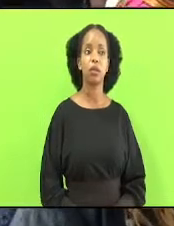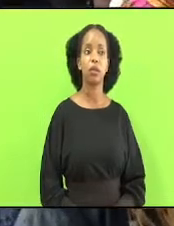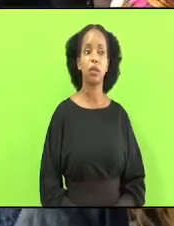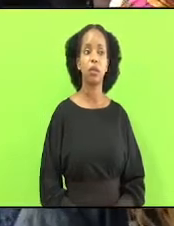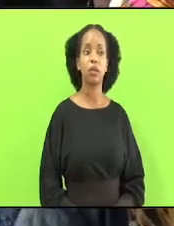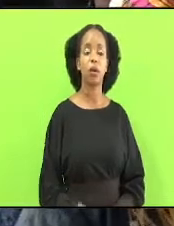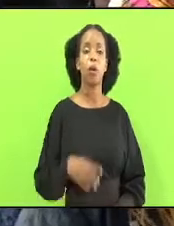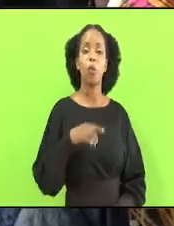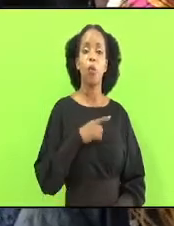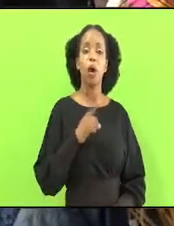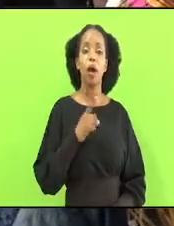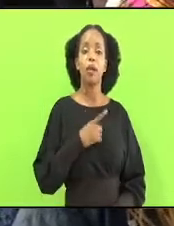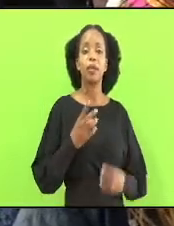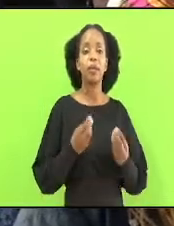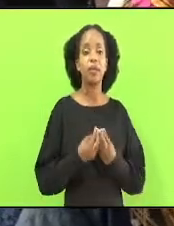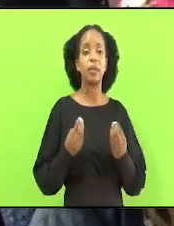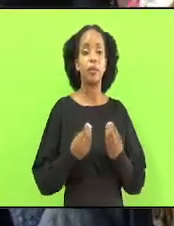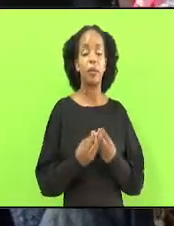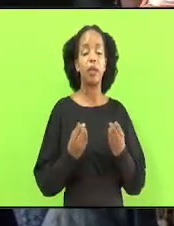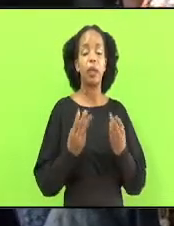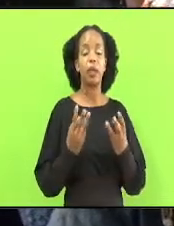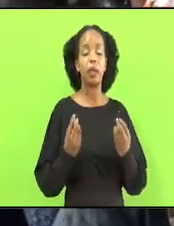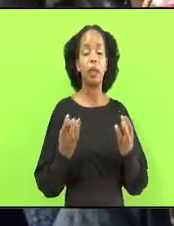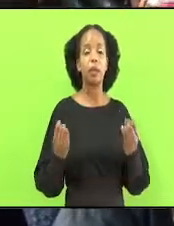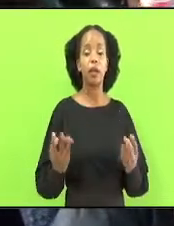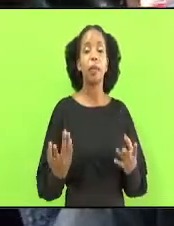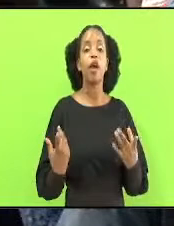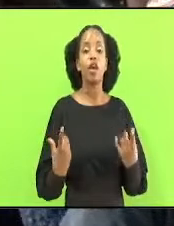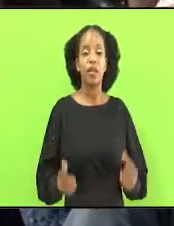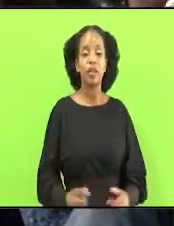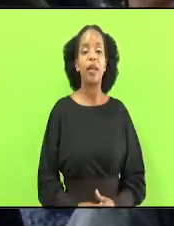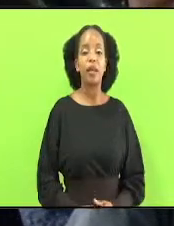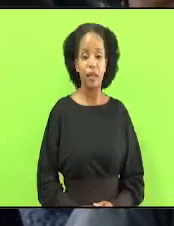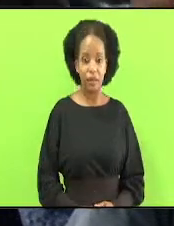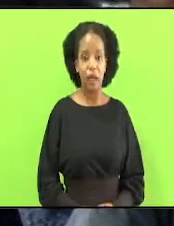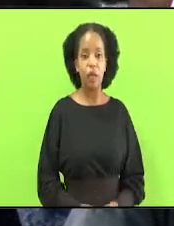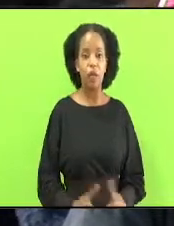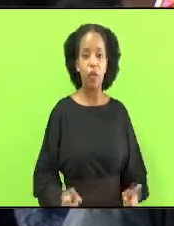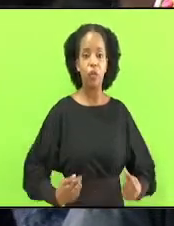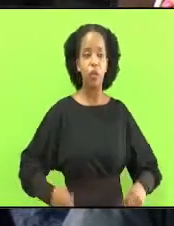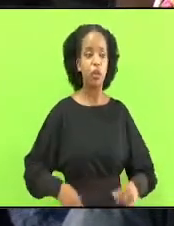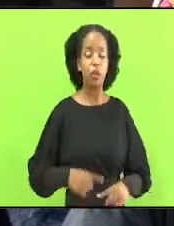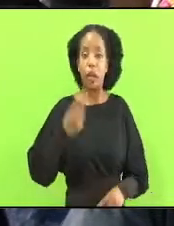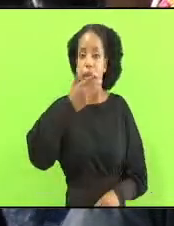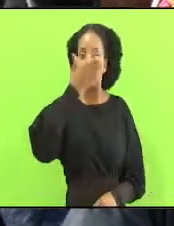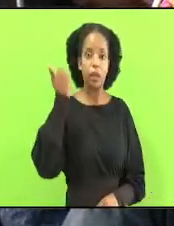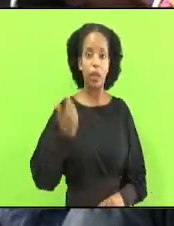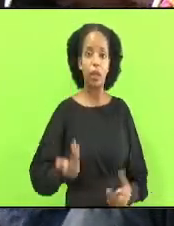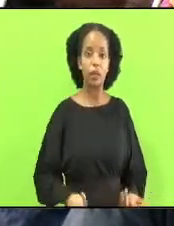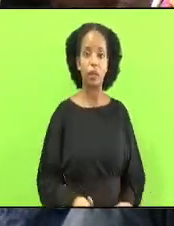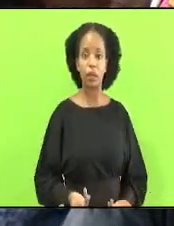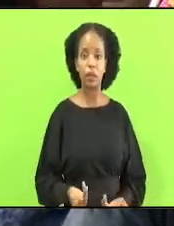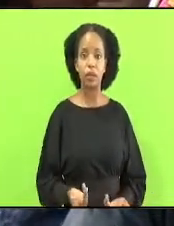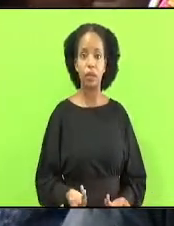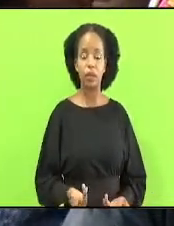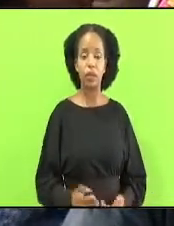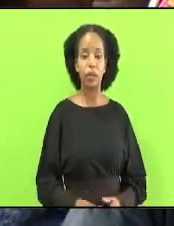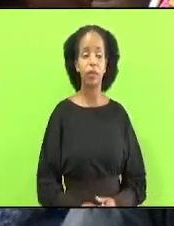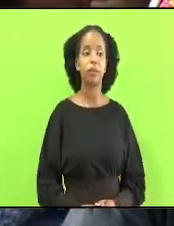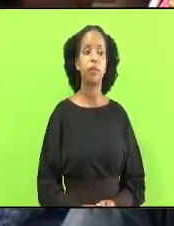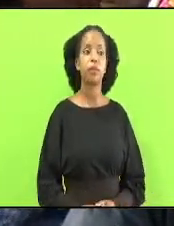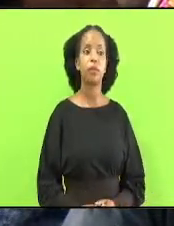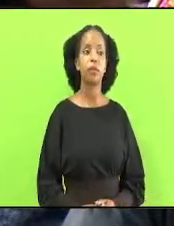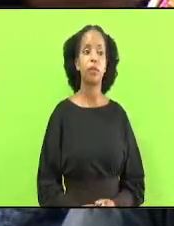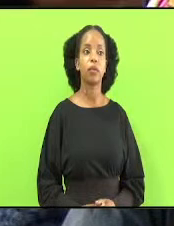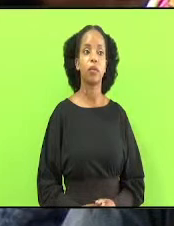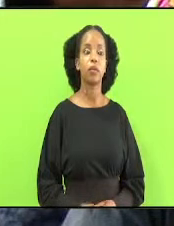re sa itse. they engage into doing many things which we don't know about. Ka baka la gore le